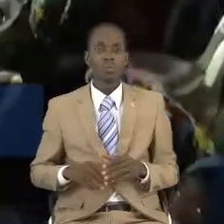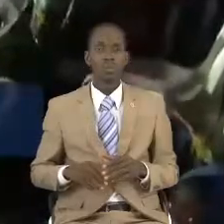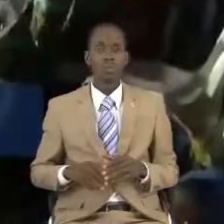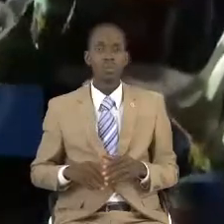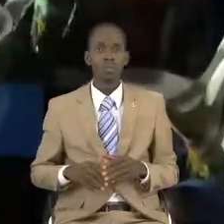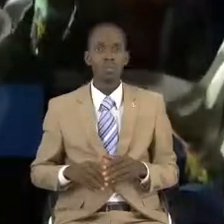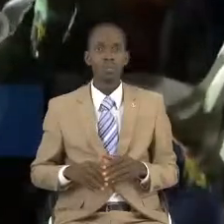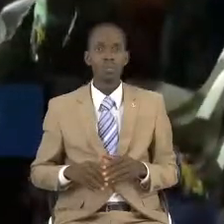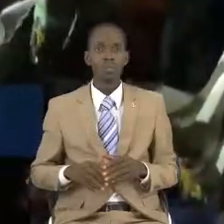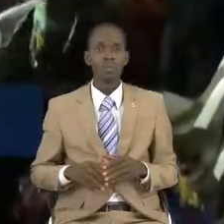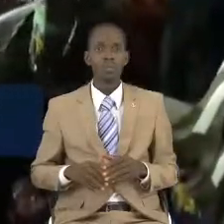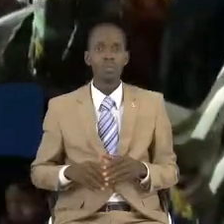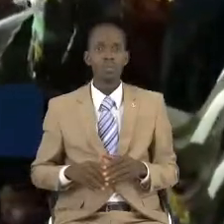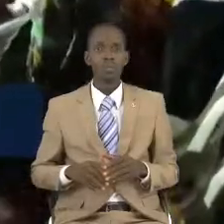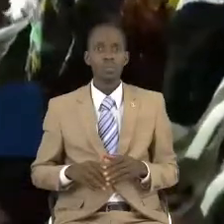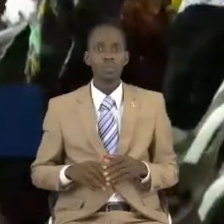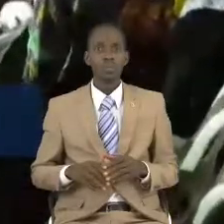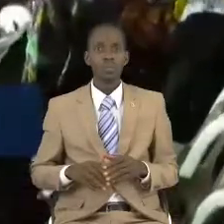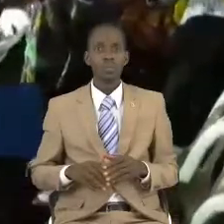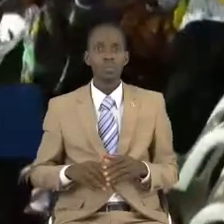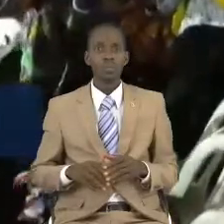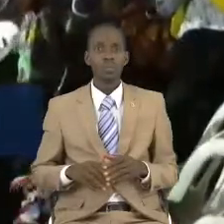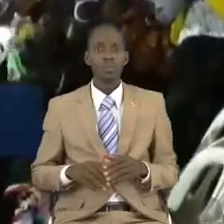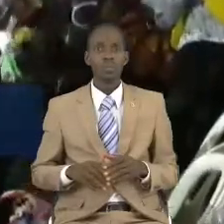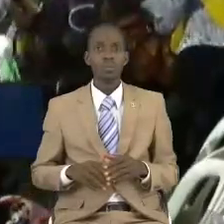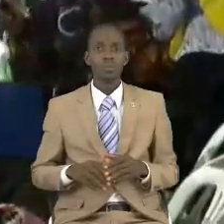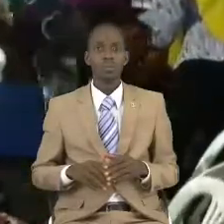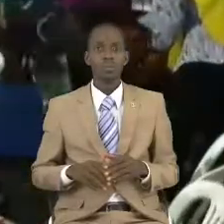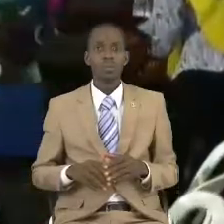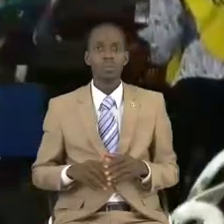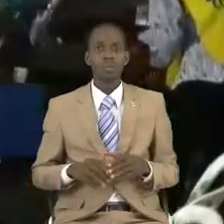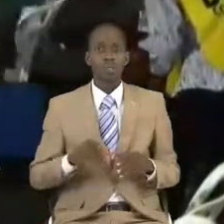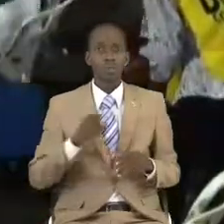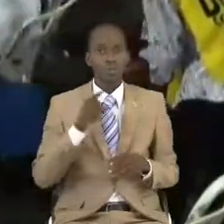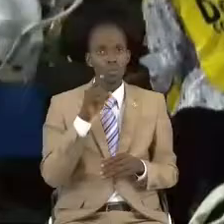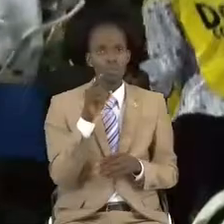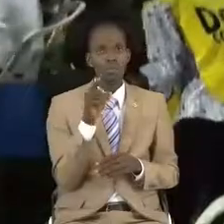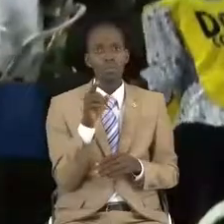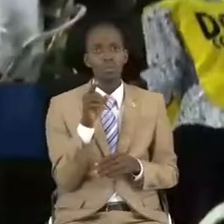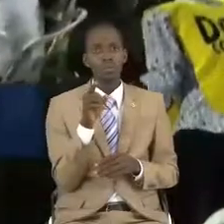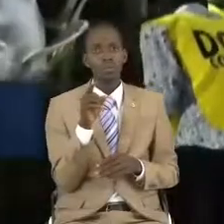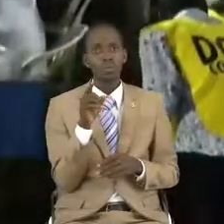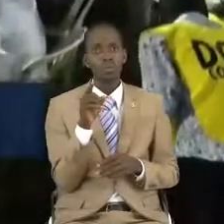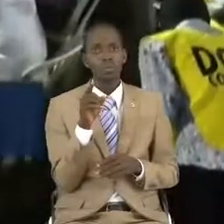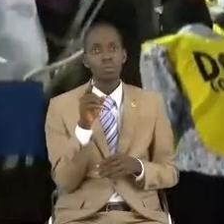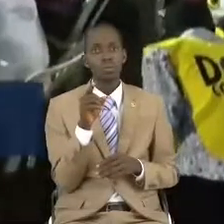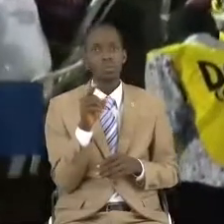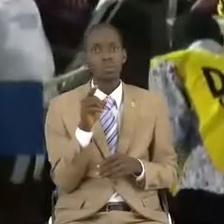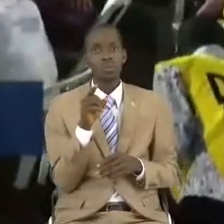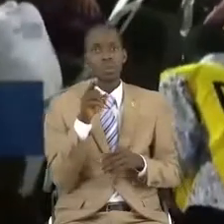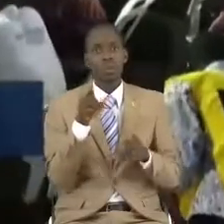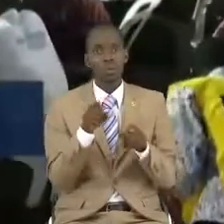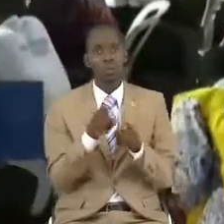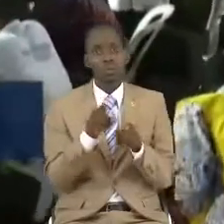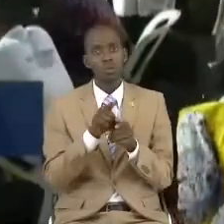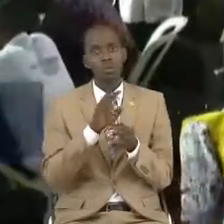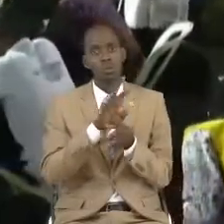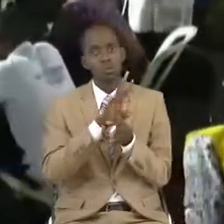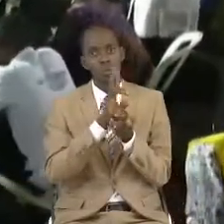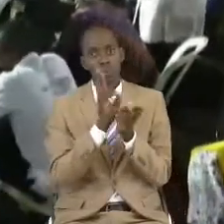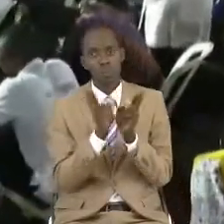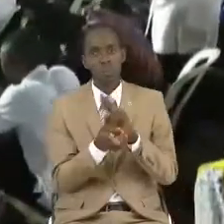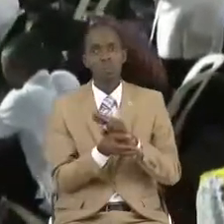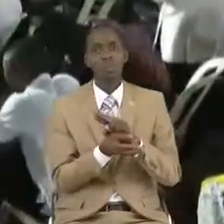the word went out you also repented and